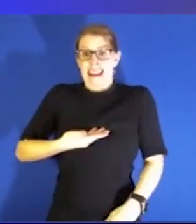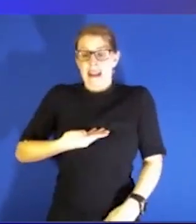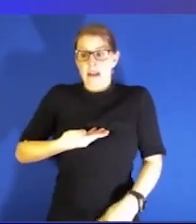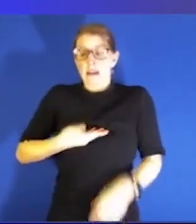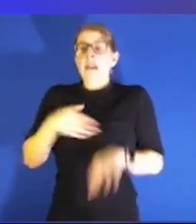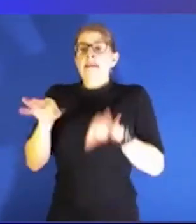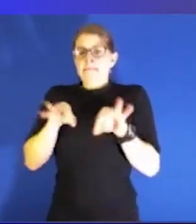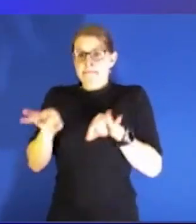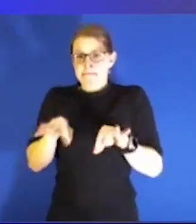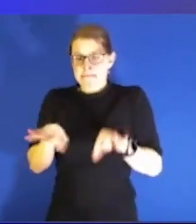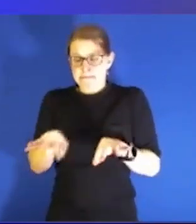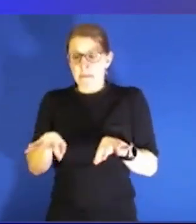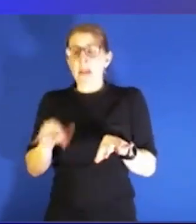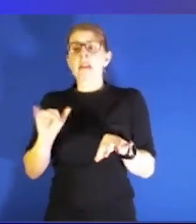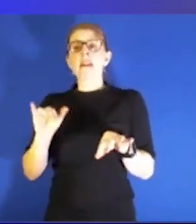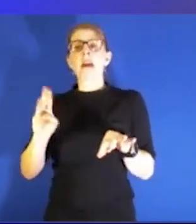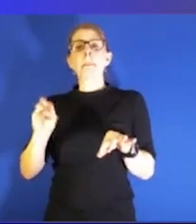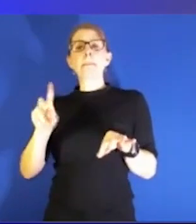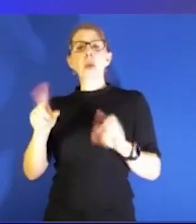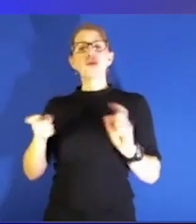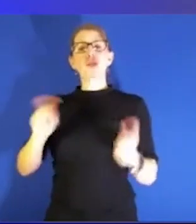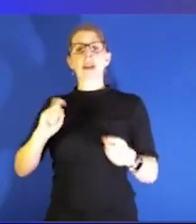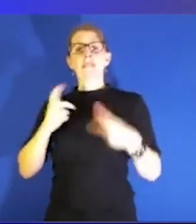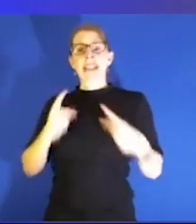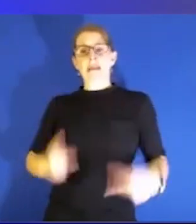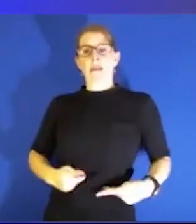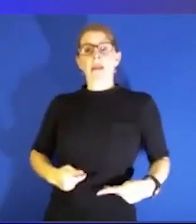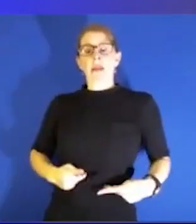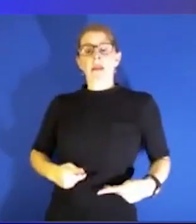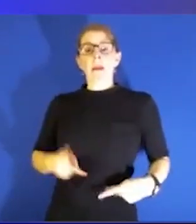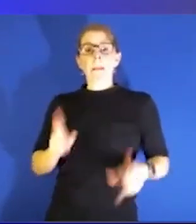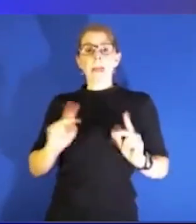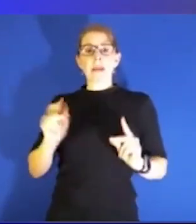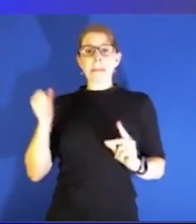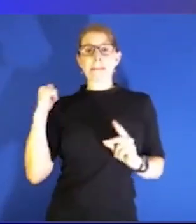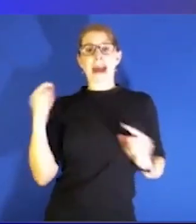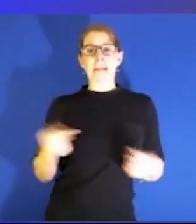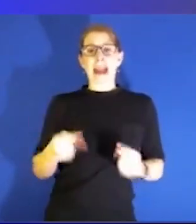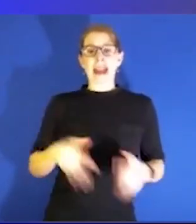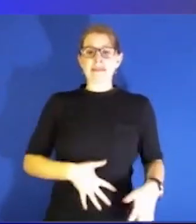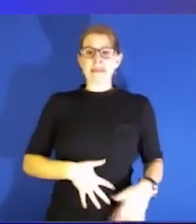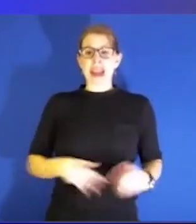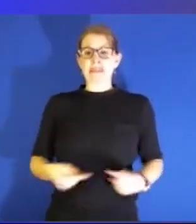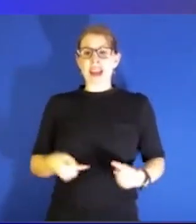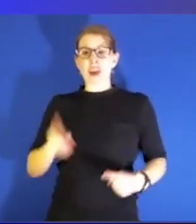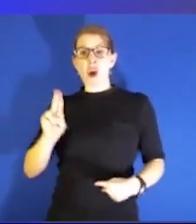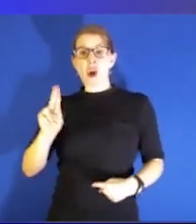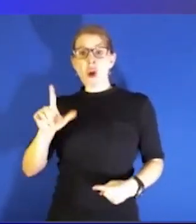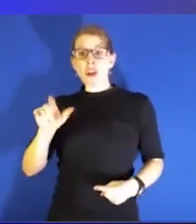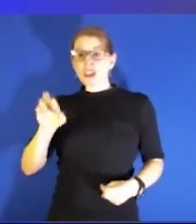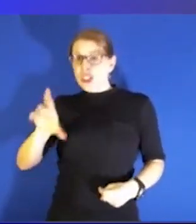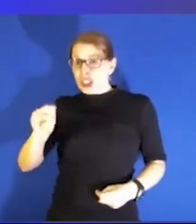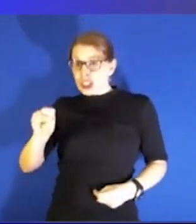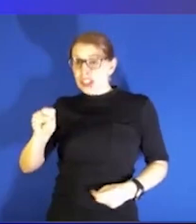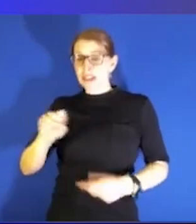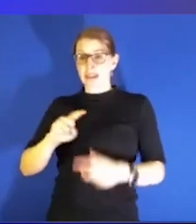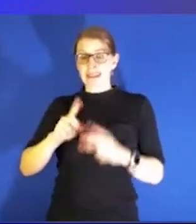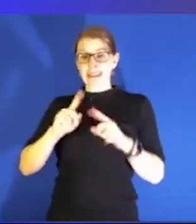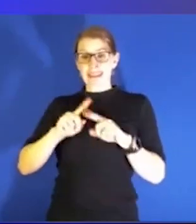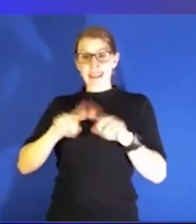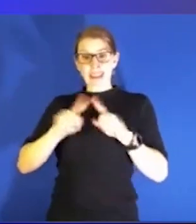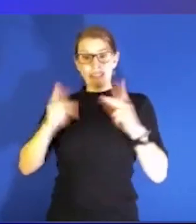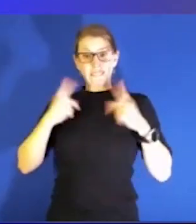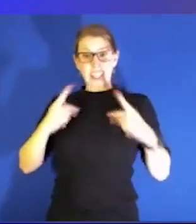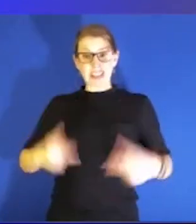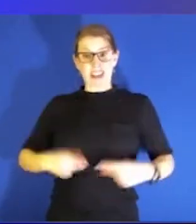in those kinds of mood changes. Physically, people get back pains, stomach pains, ulcers, all sorts of physical ailments because